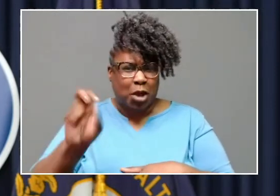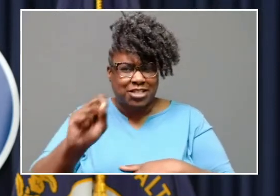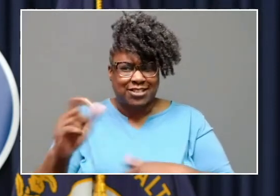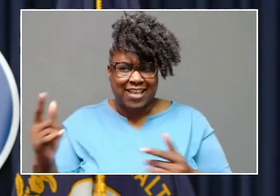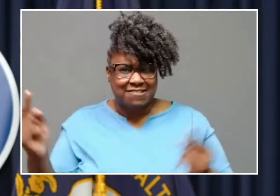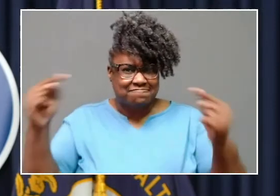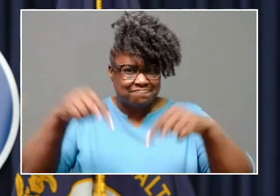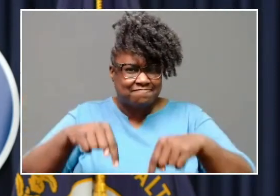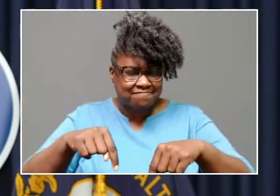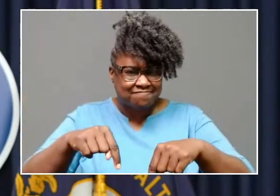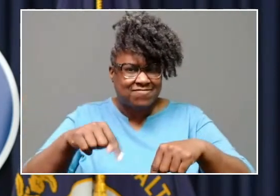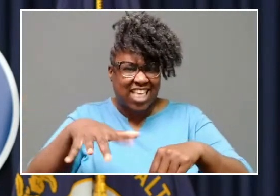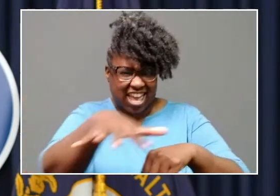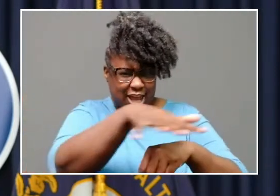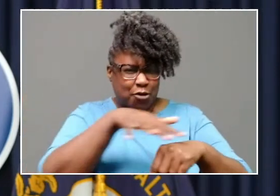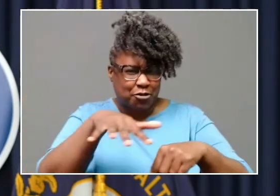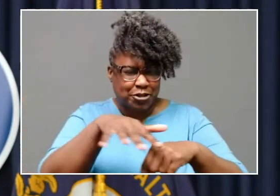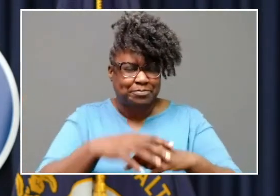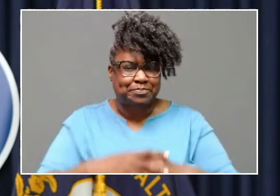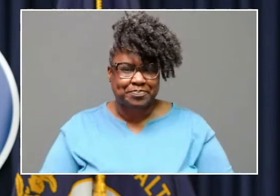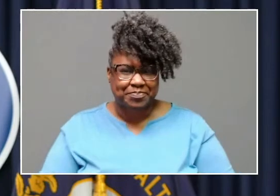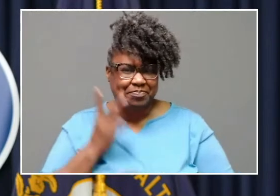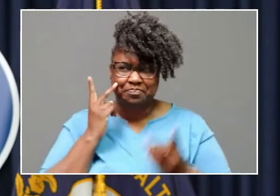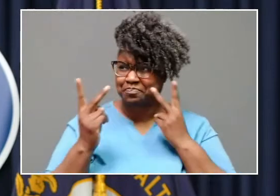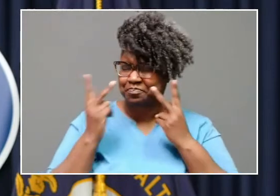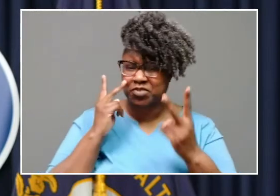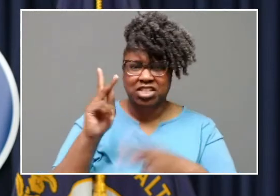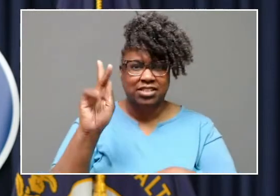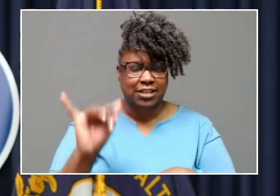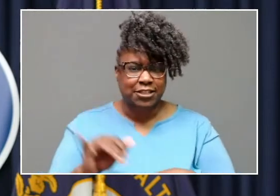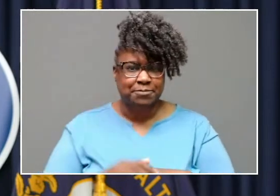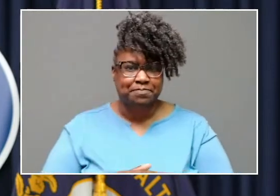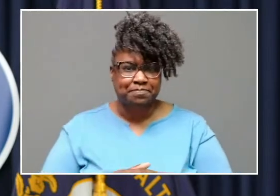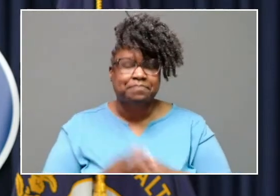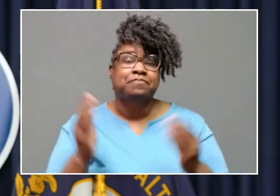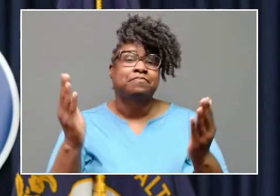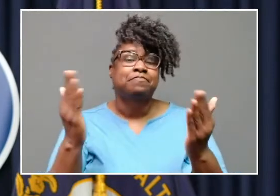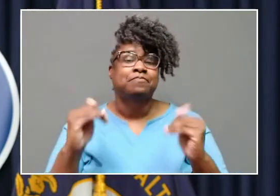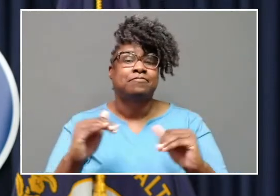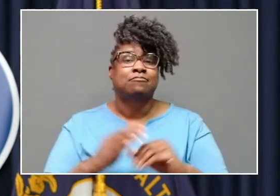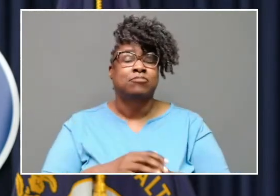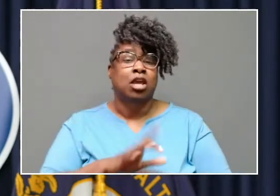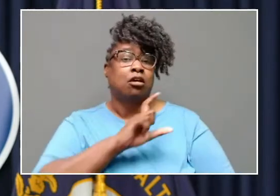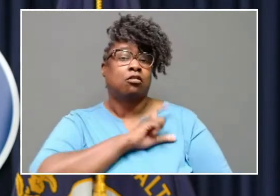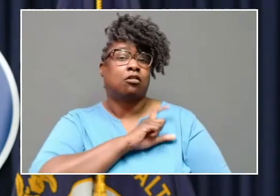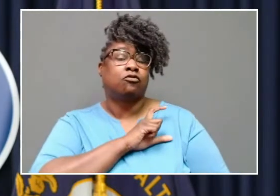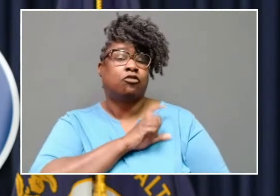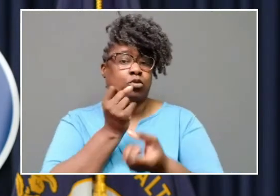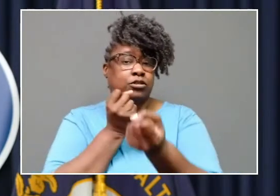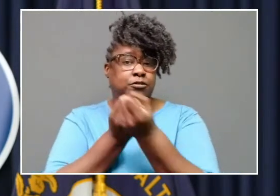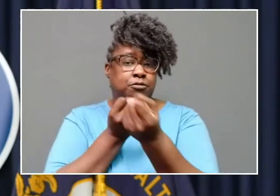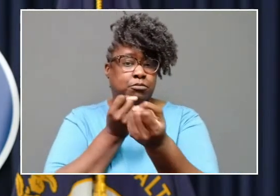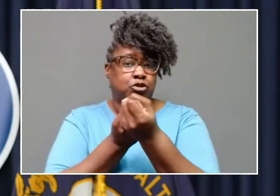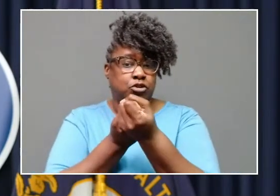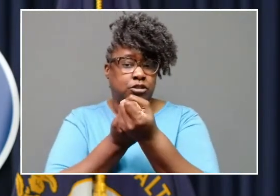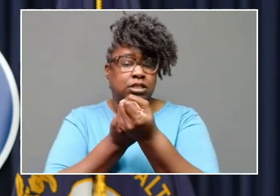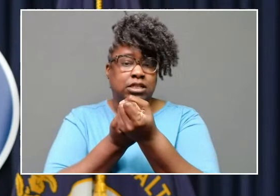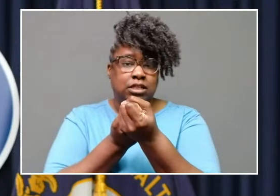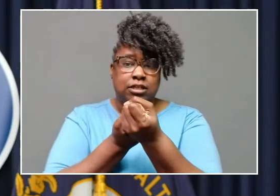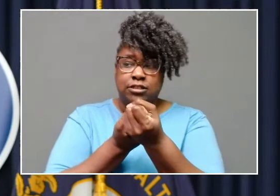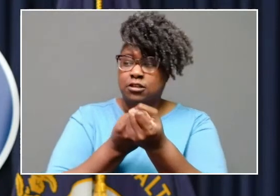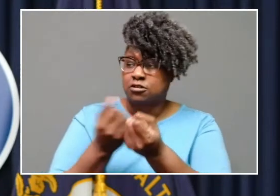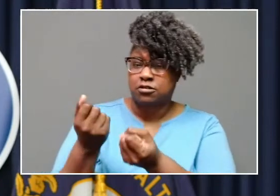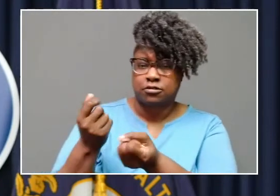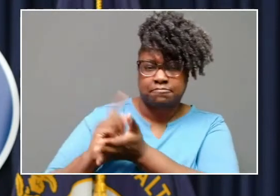been working to promote public safety and support our law enforcement. These last couple weeks, I've signed several pieces of legislation